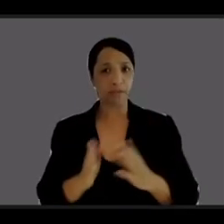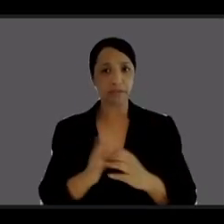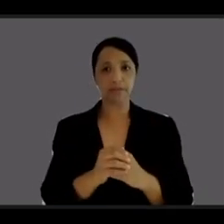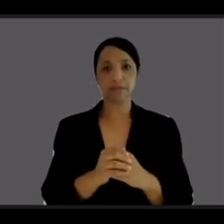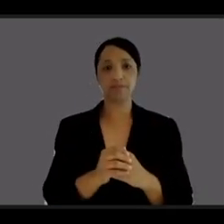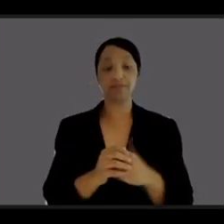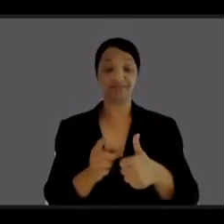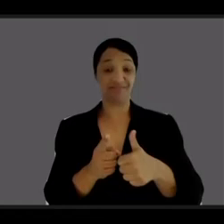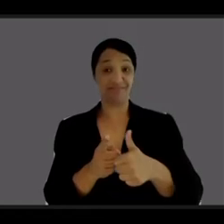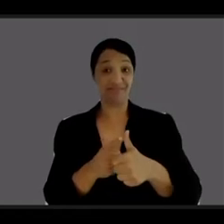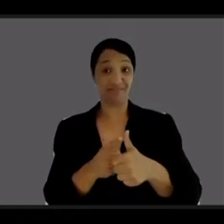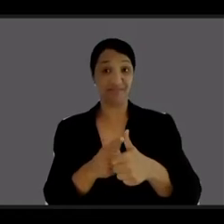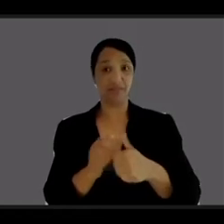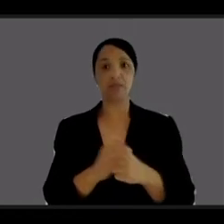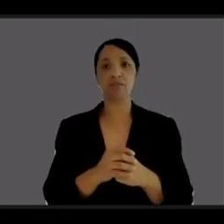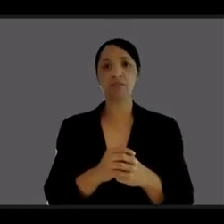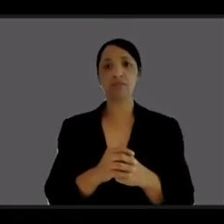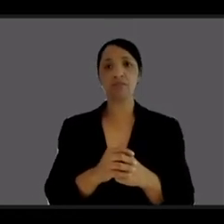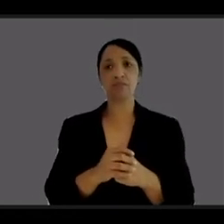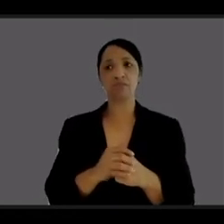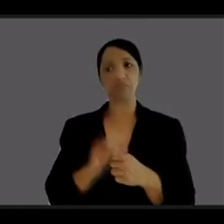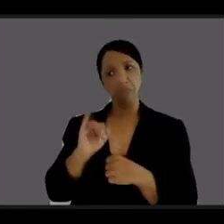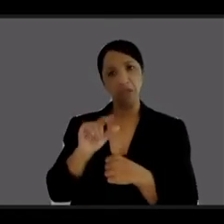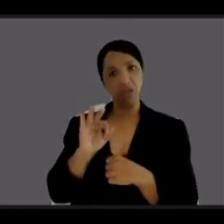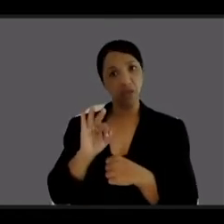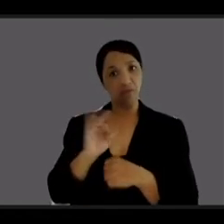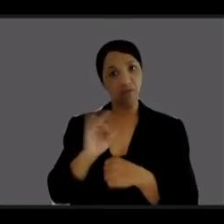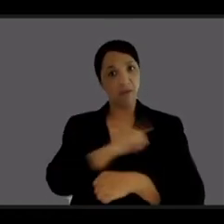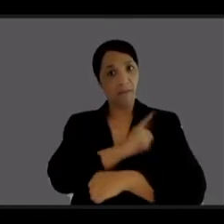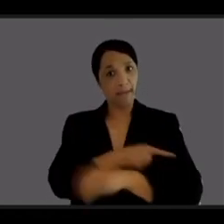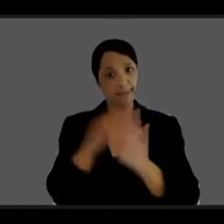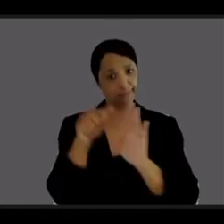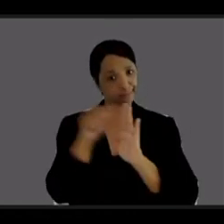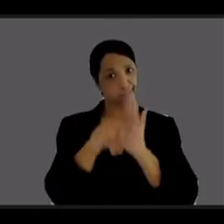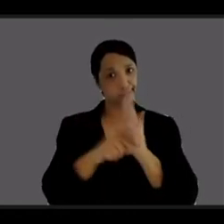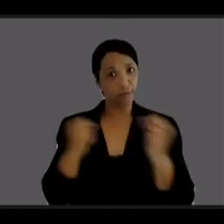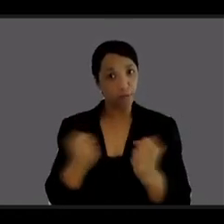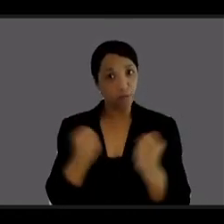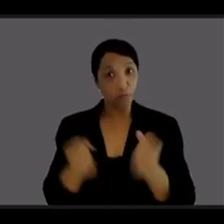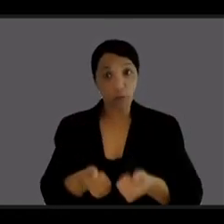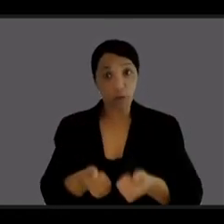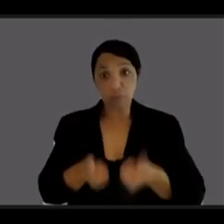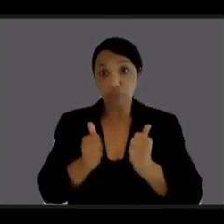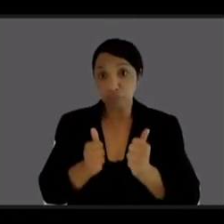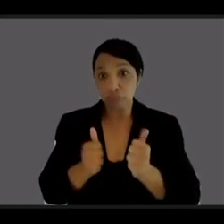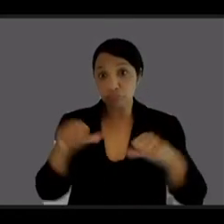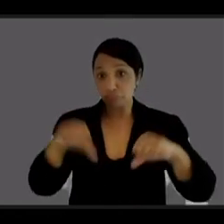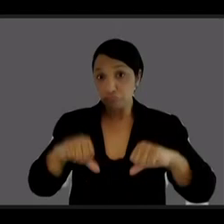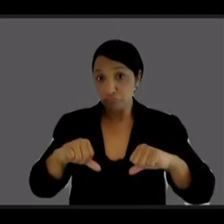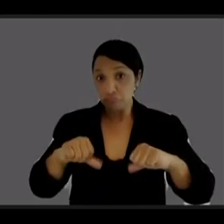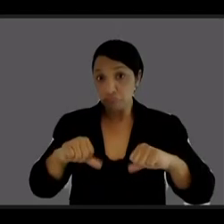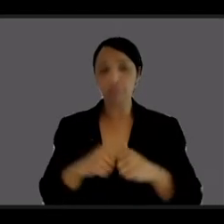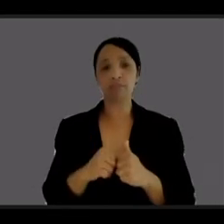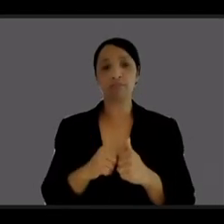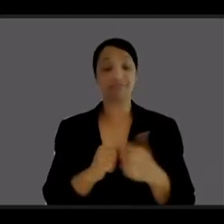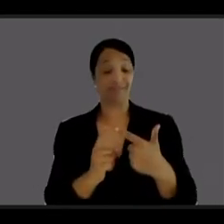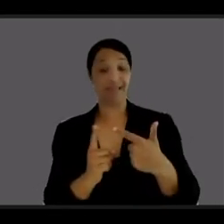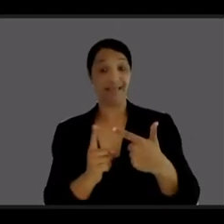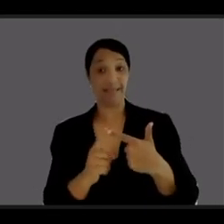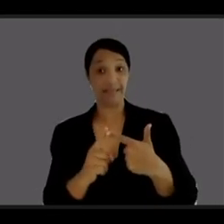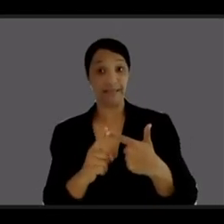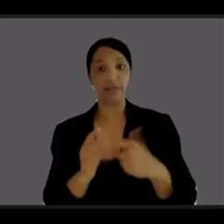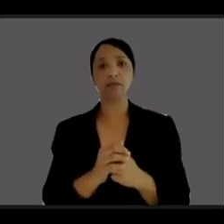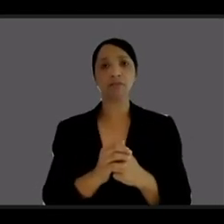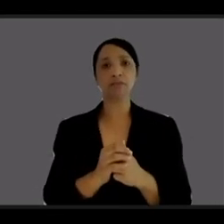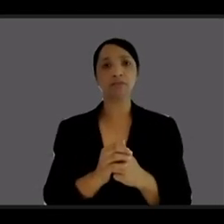IGF delivered on its mandate and purpose? Second, how can the internet better support and